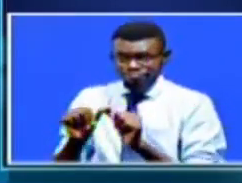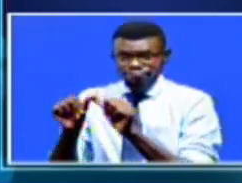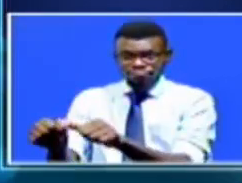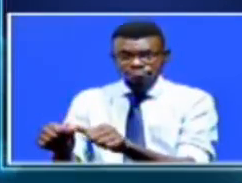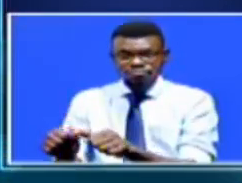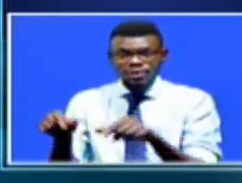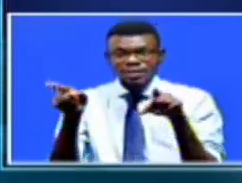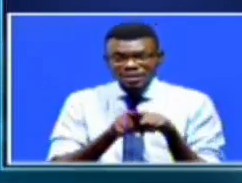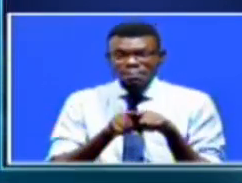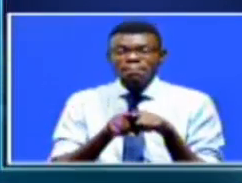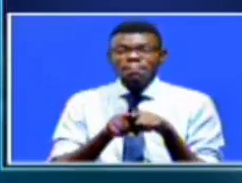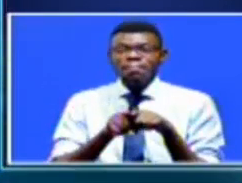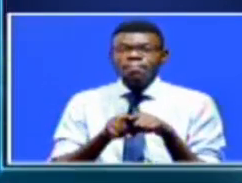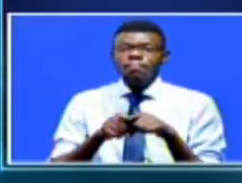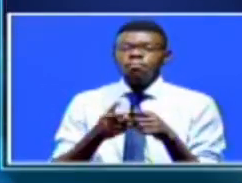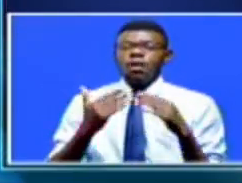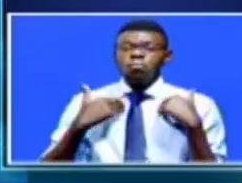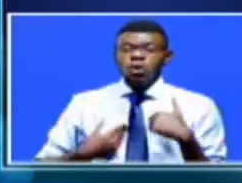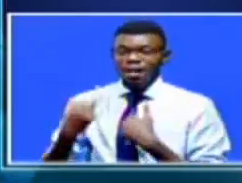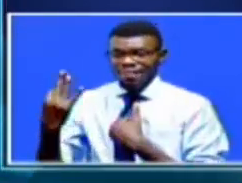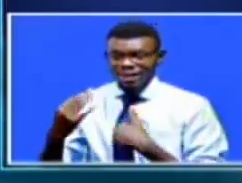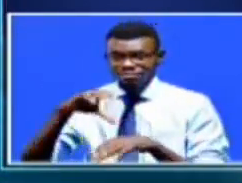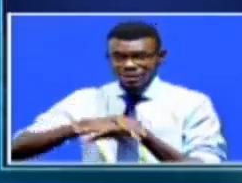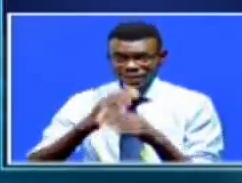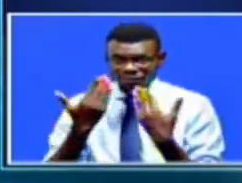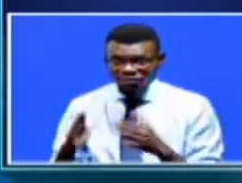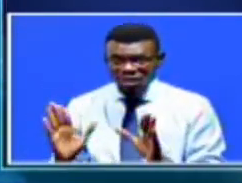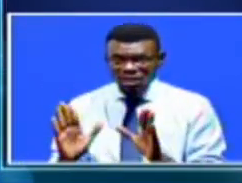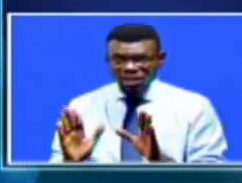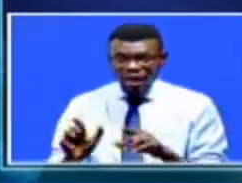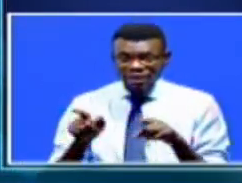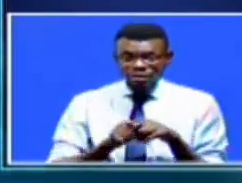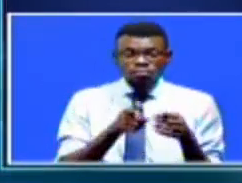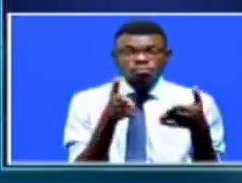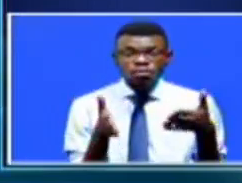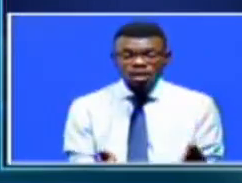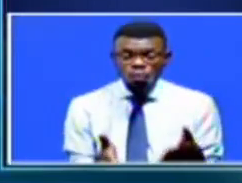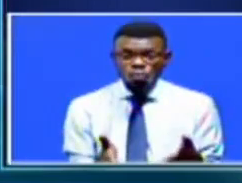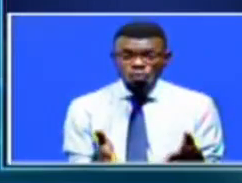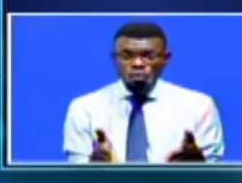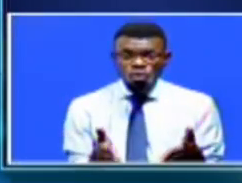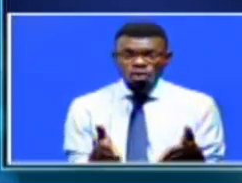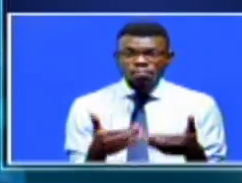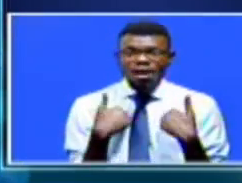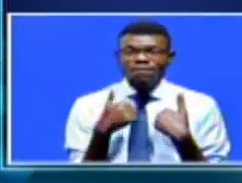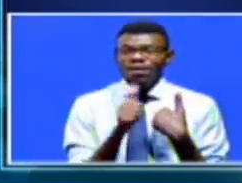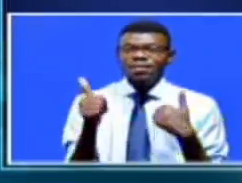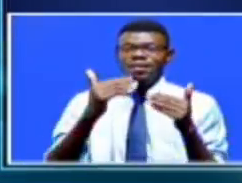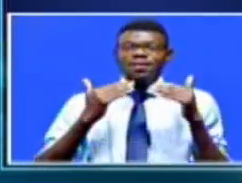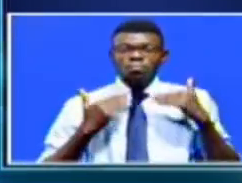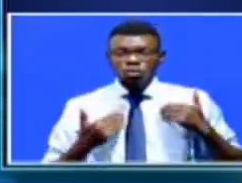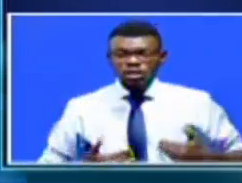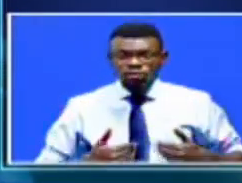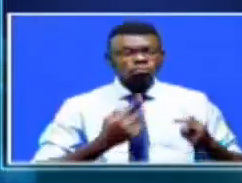We have also recovered 3 more bodies. And as I speak with you right now, I've been told there's another body that has been